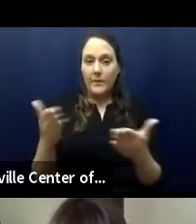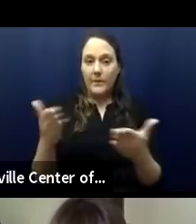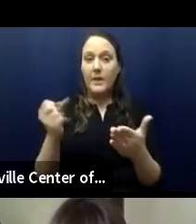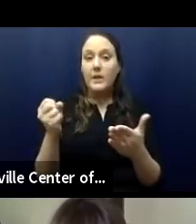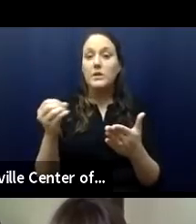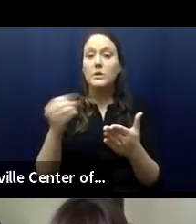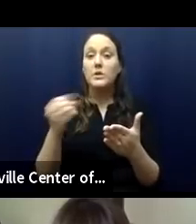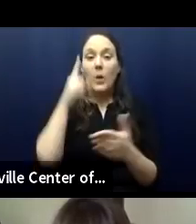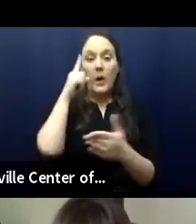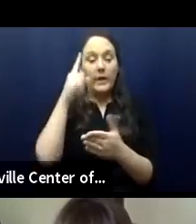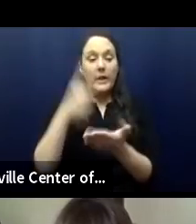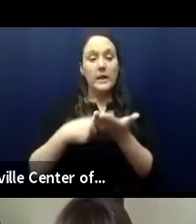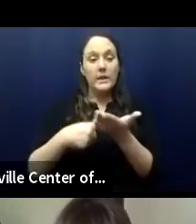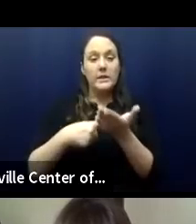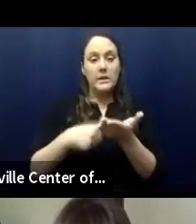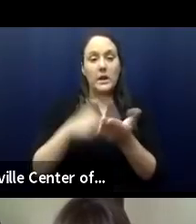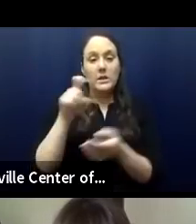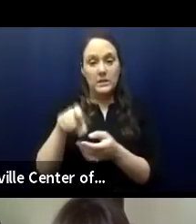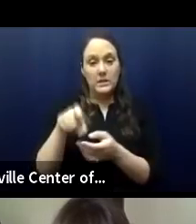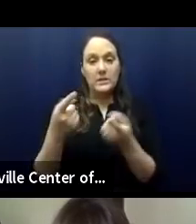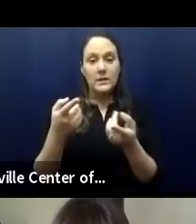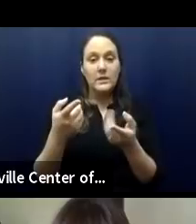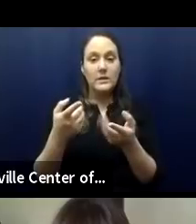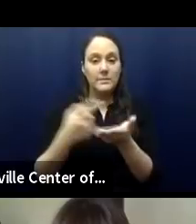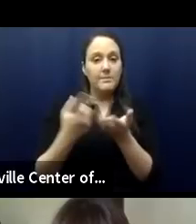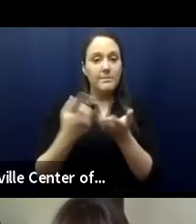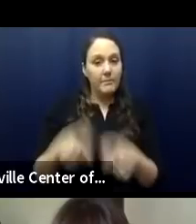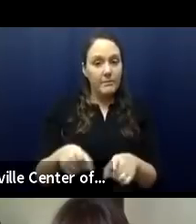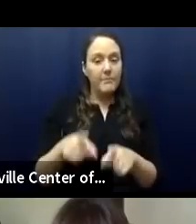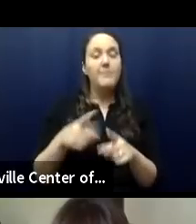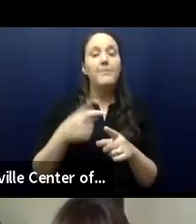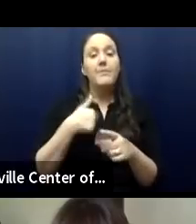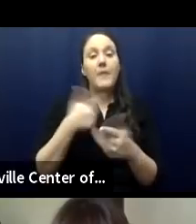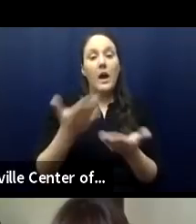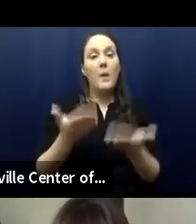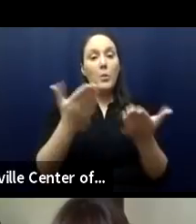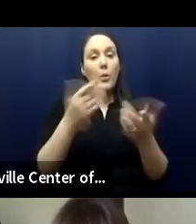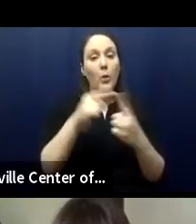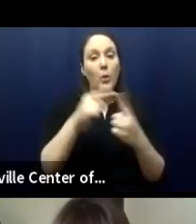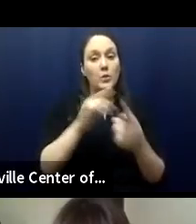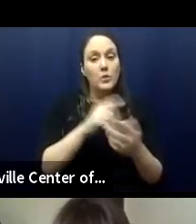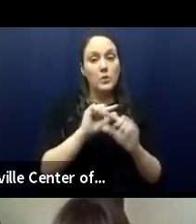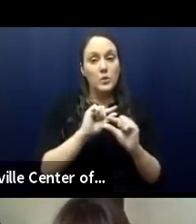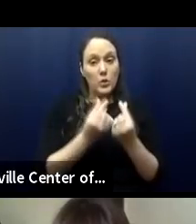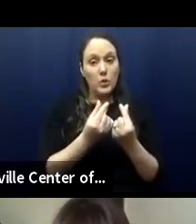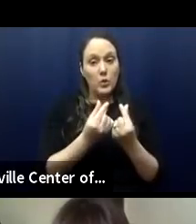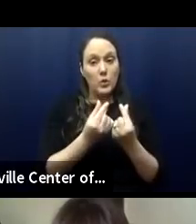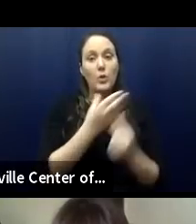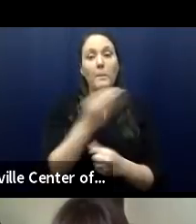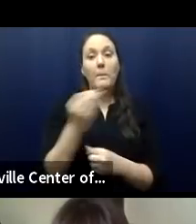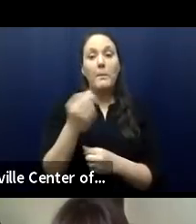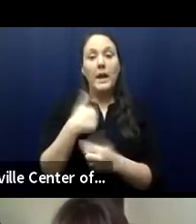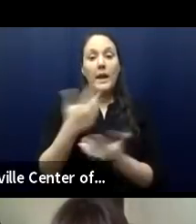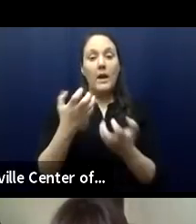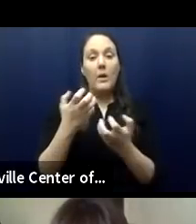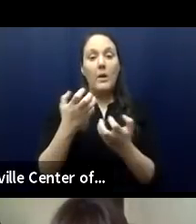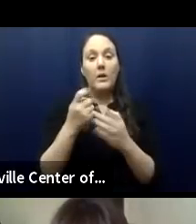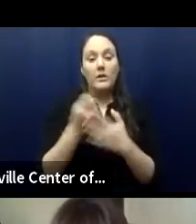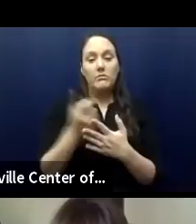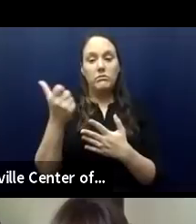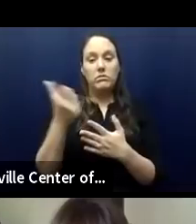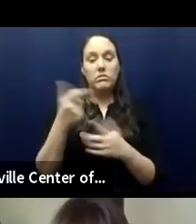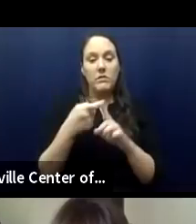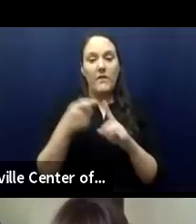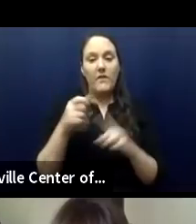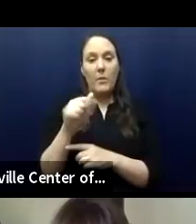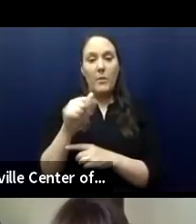need to be had on what I want to propose to our group. And I want to take that off the agenda, to table it